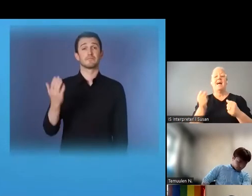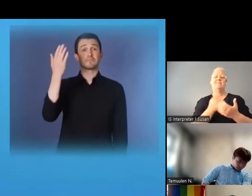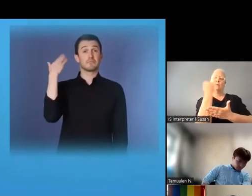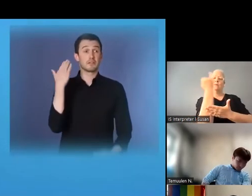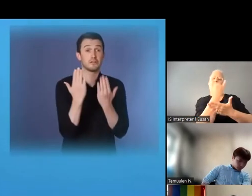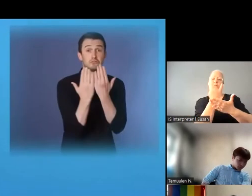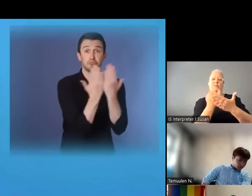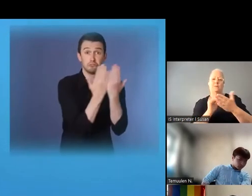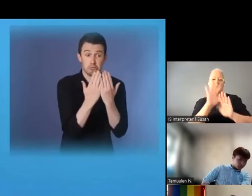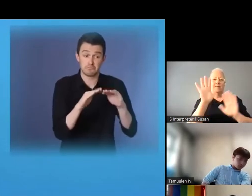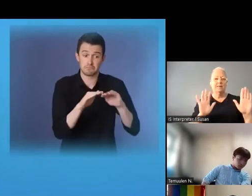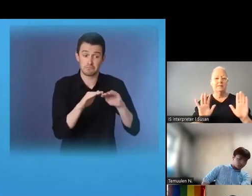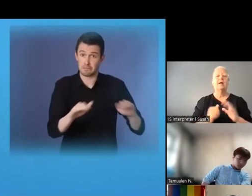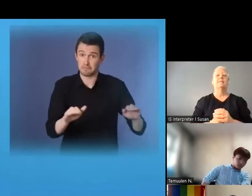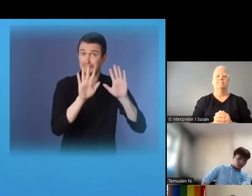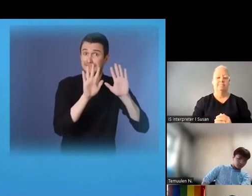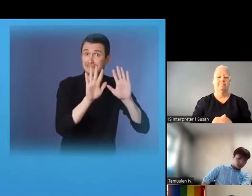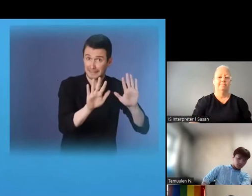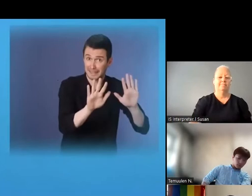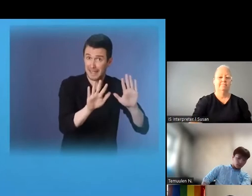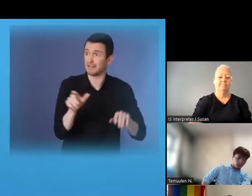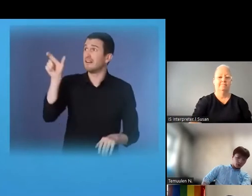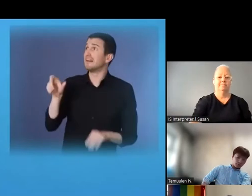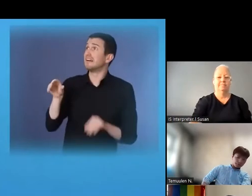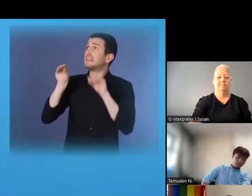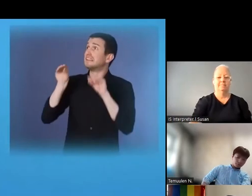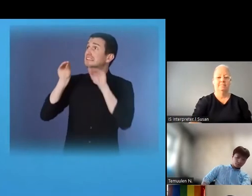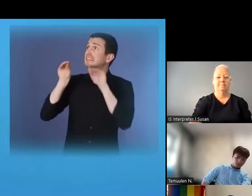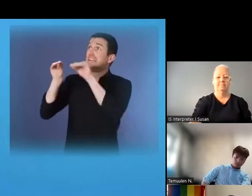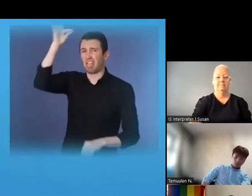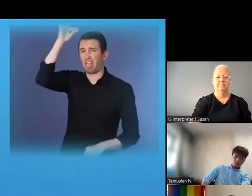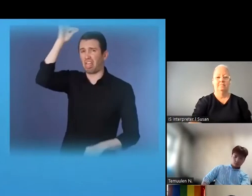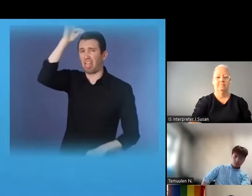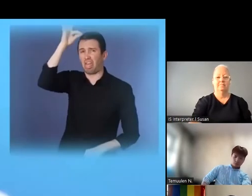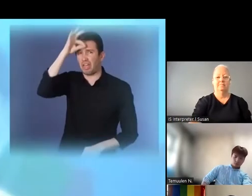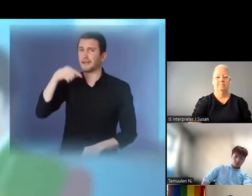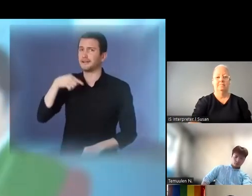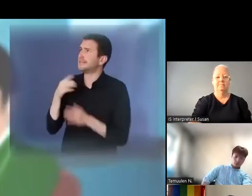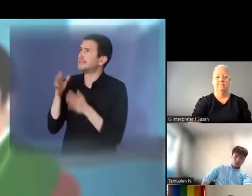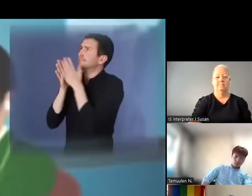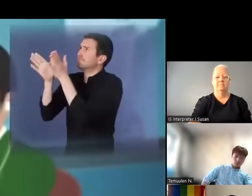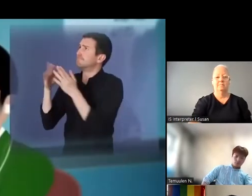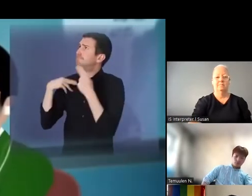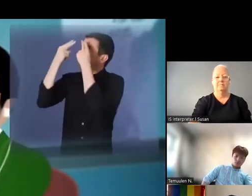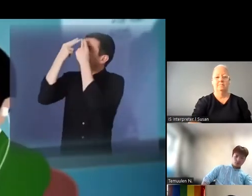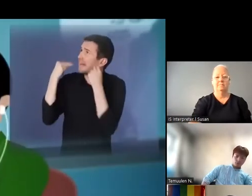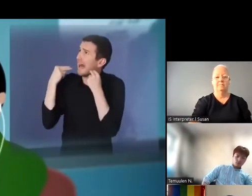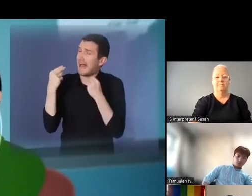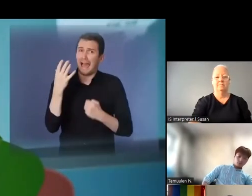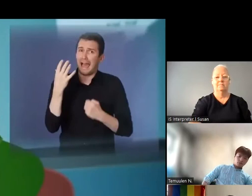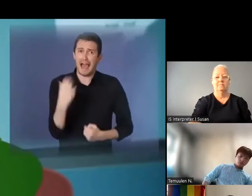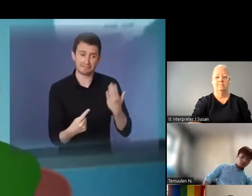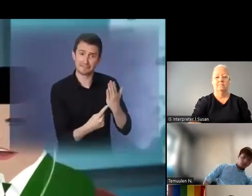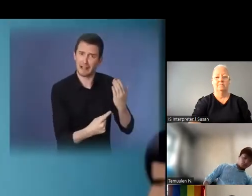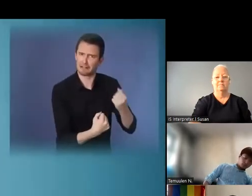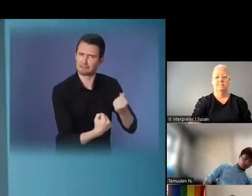was in grade 10, one of my teachers did not quite know how I worked, and I told him about my disability and the assistive technology